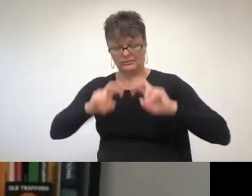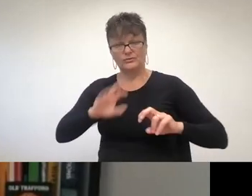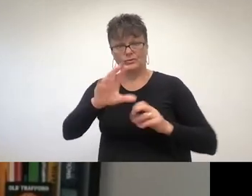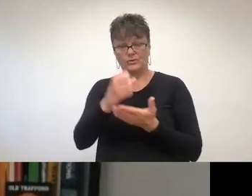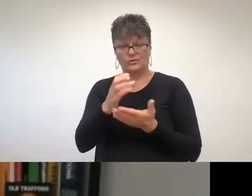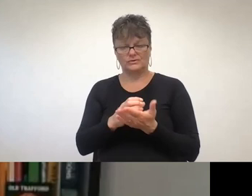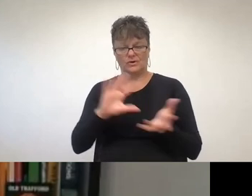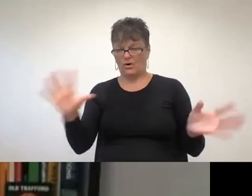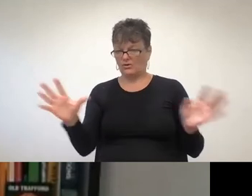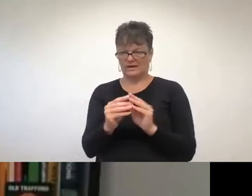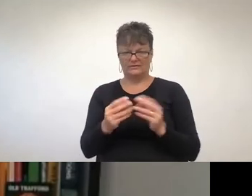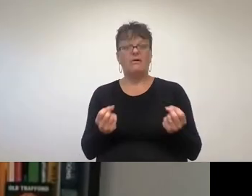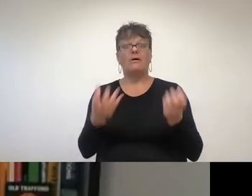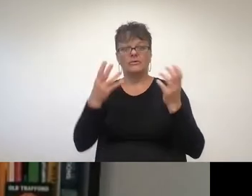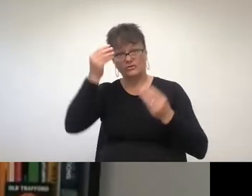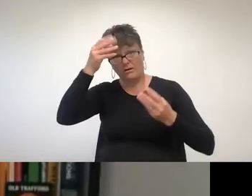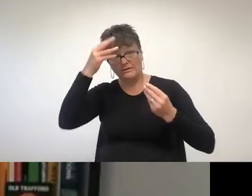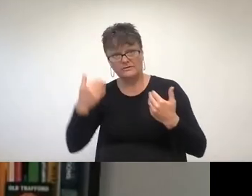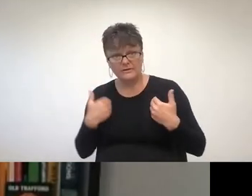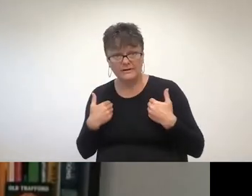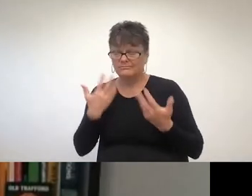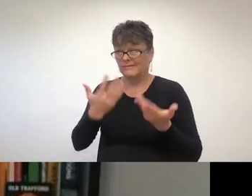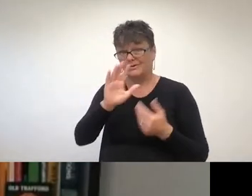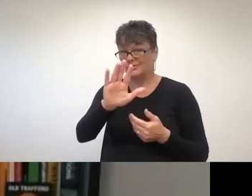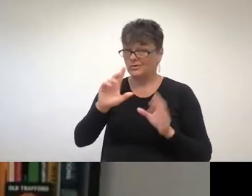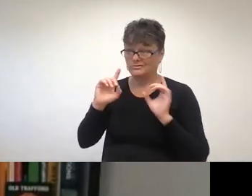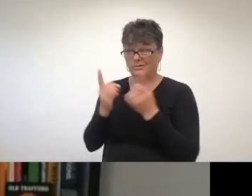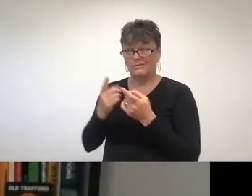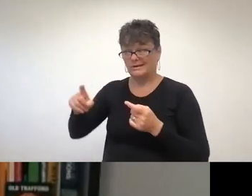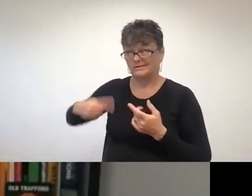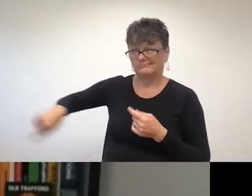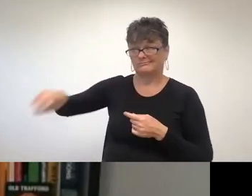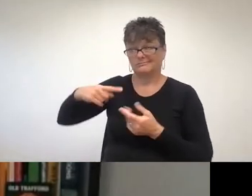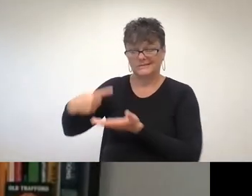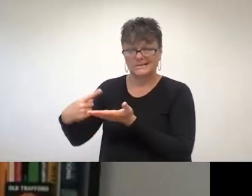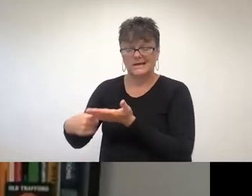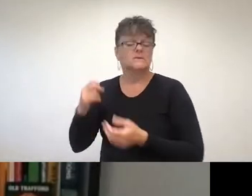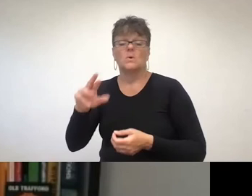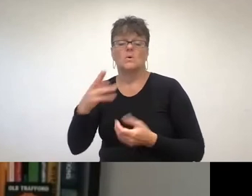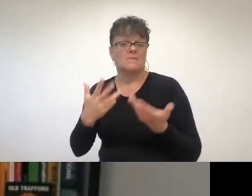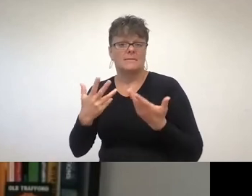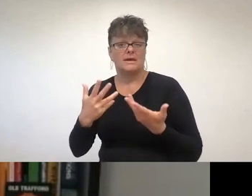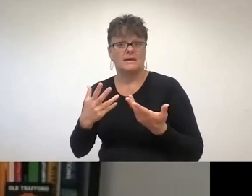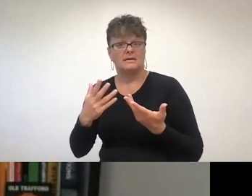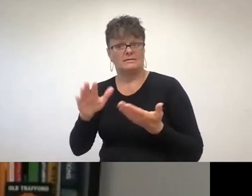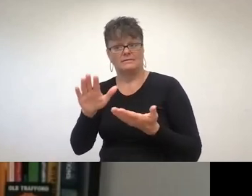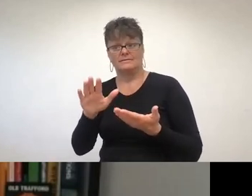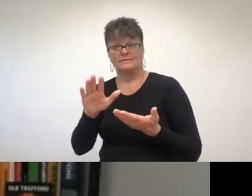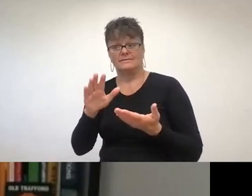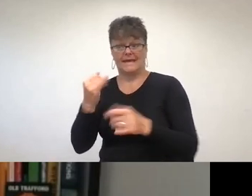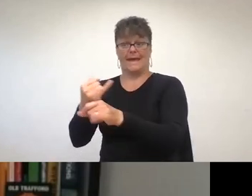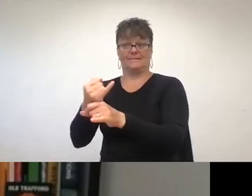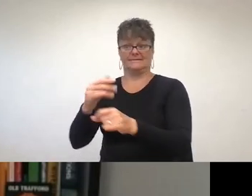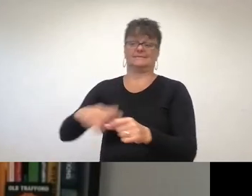departmental conversation, right? It could be a cross-campus conversation about how we structure our syllabi